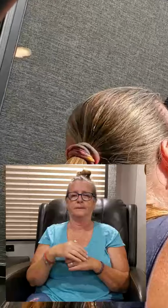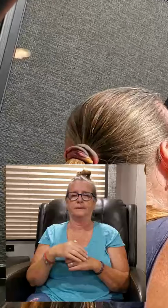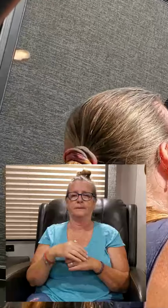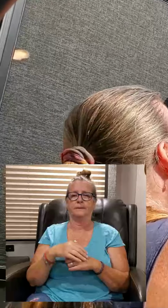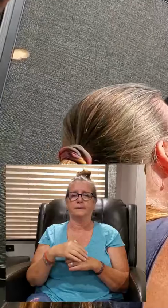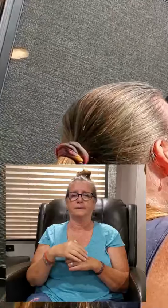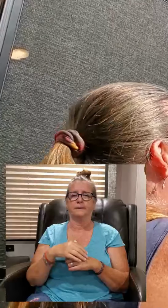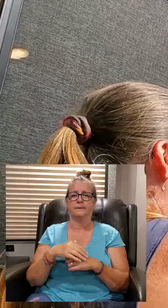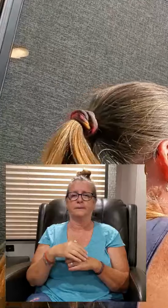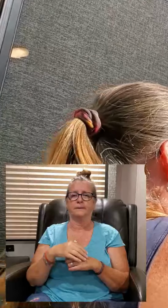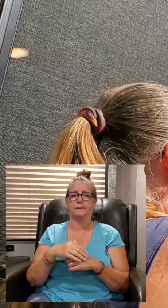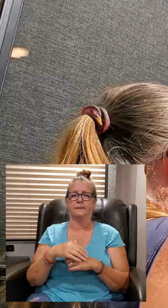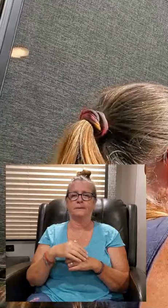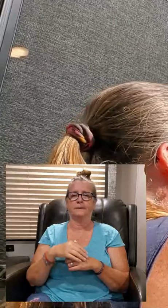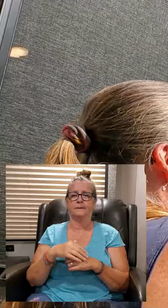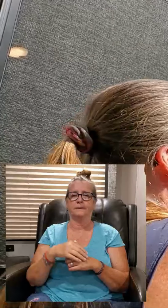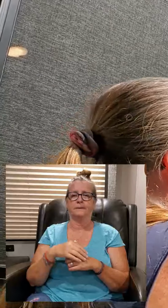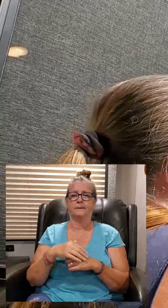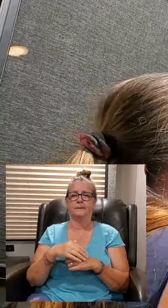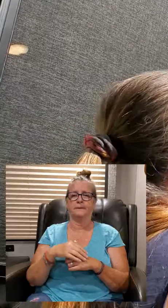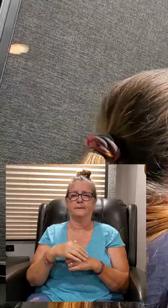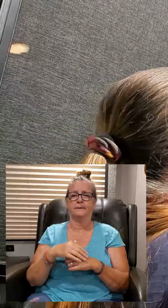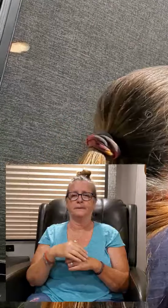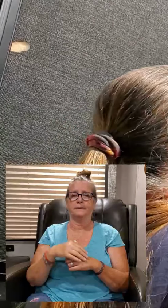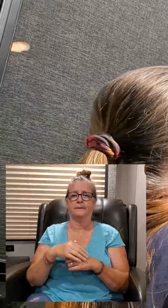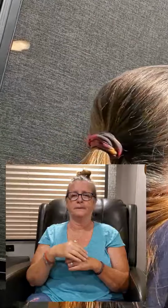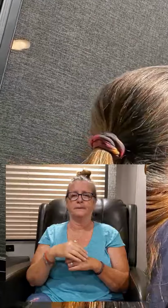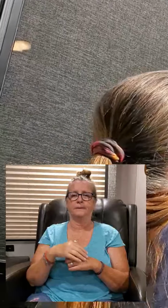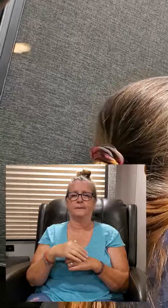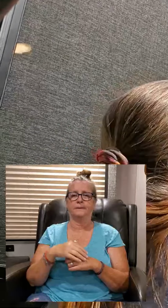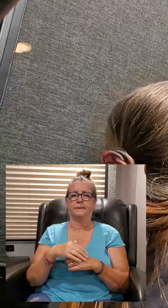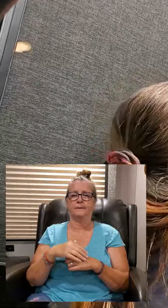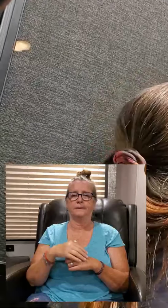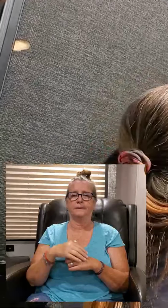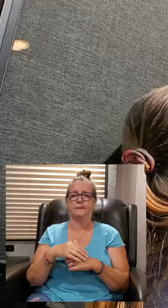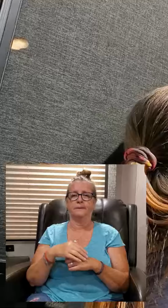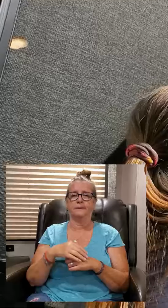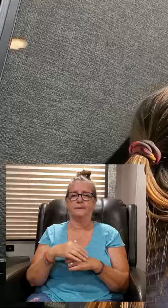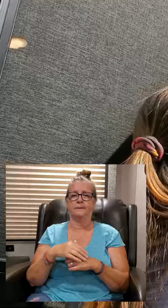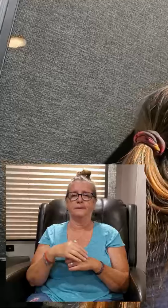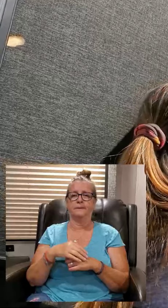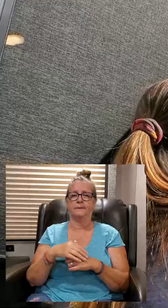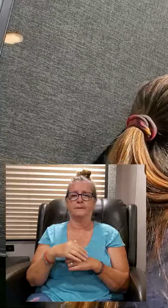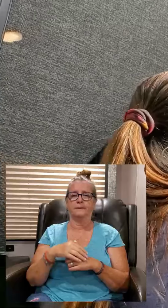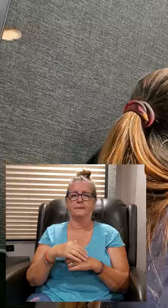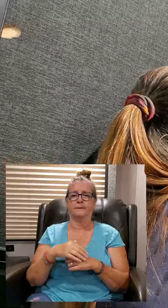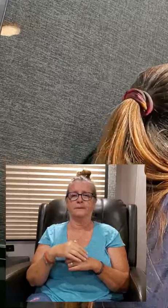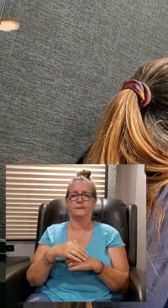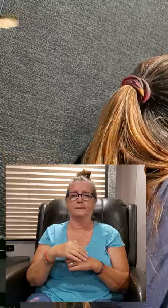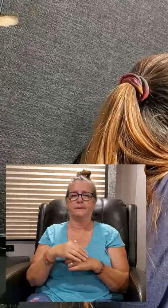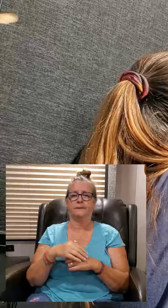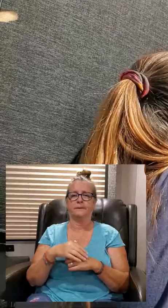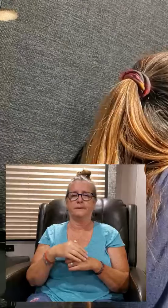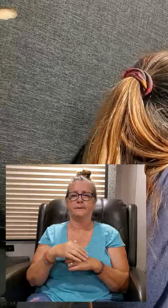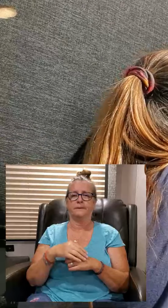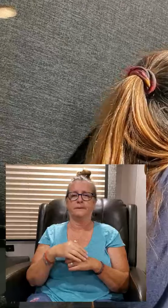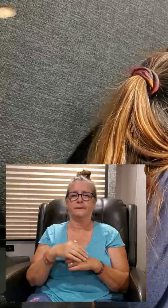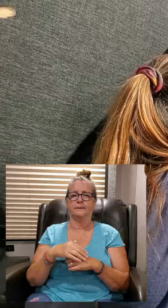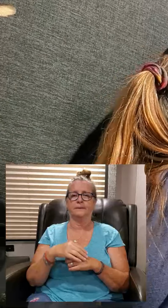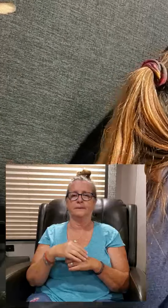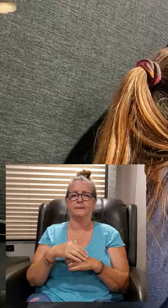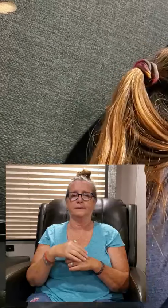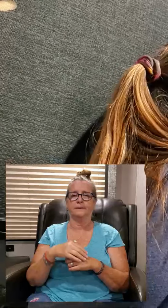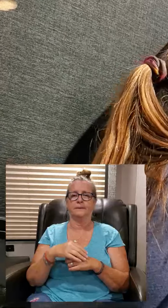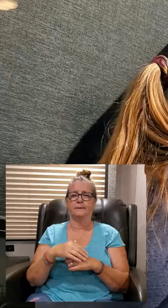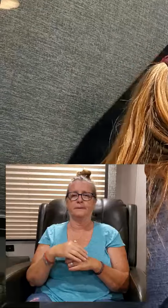But yeah, our bedroom's a real problem. Some days it's over 90 degrees. So we'll